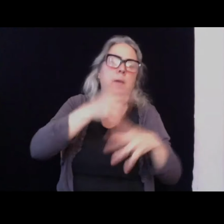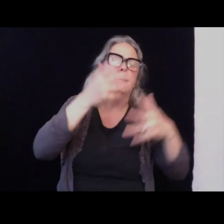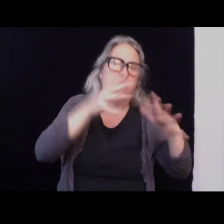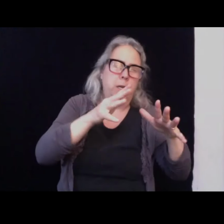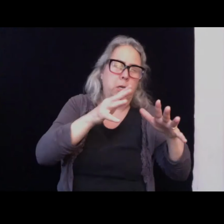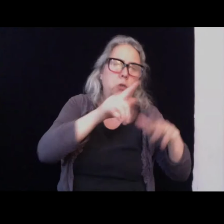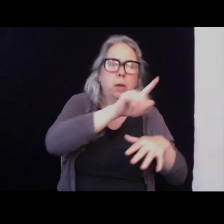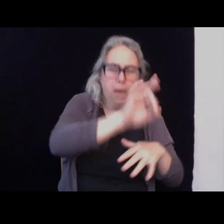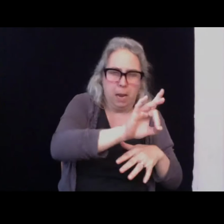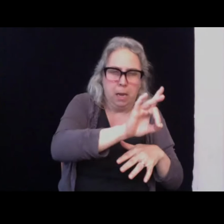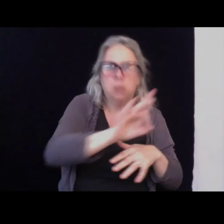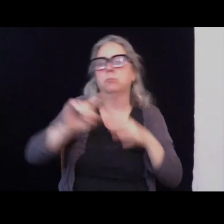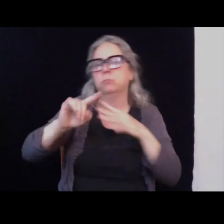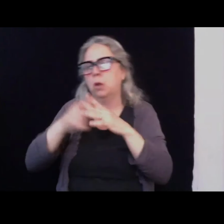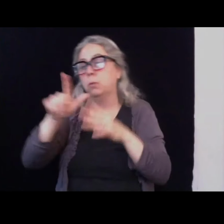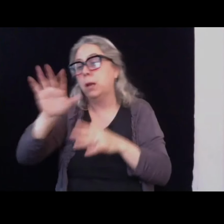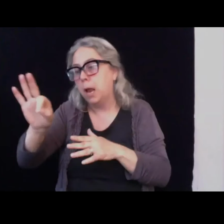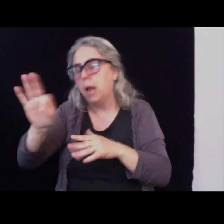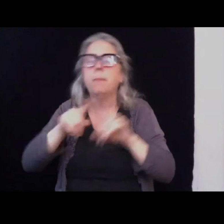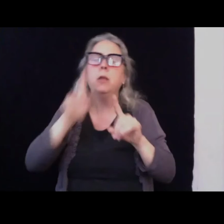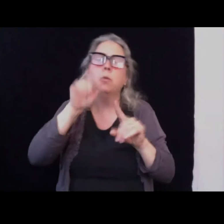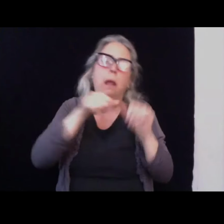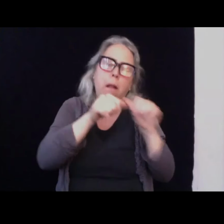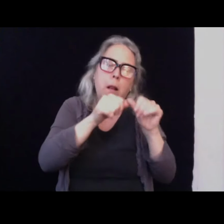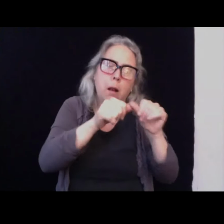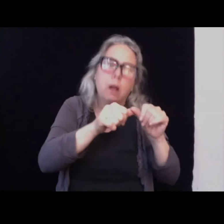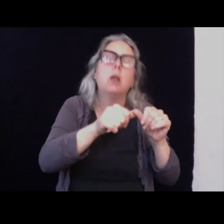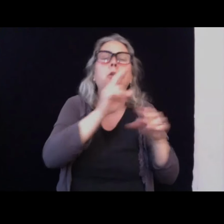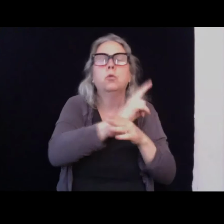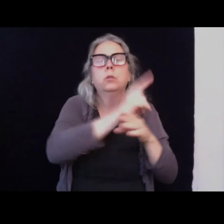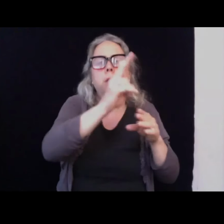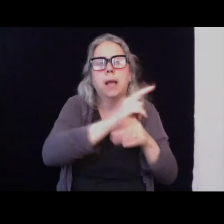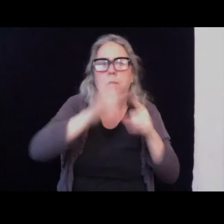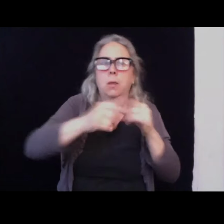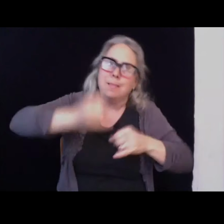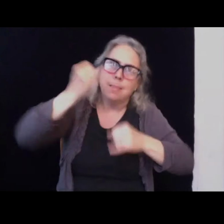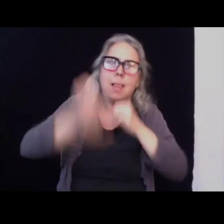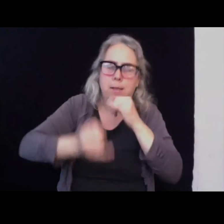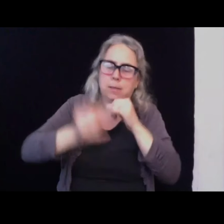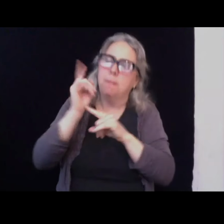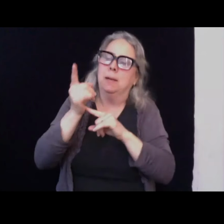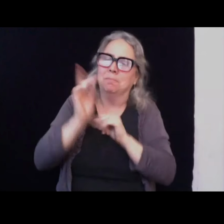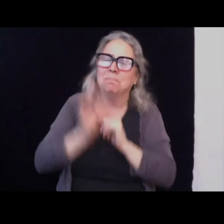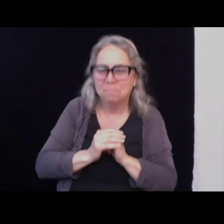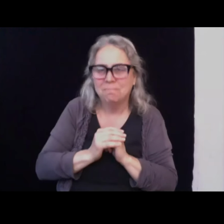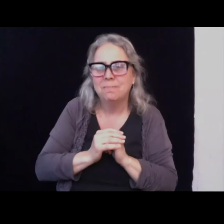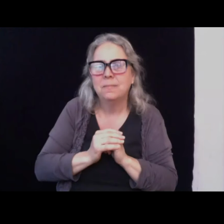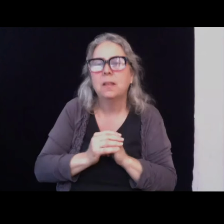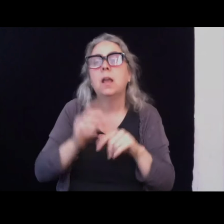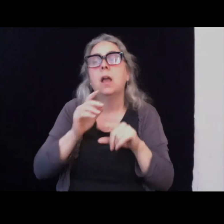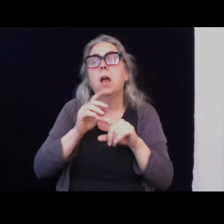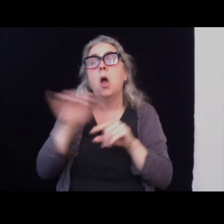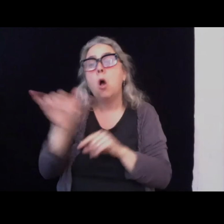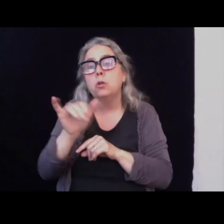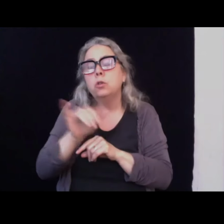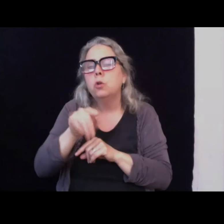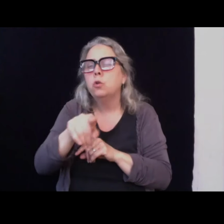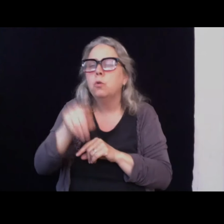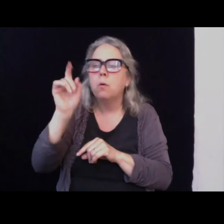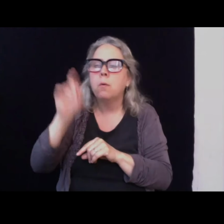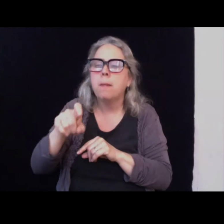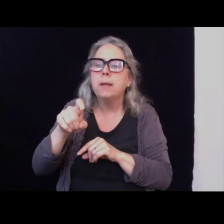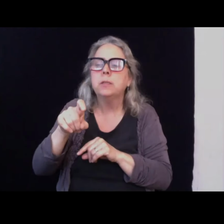it going until that last minute. But however, you do have to watch